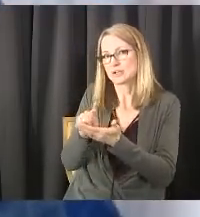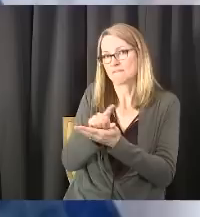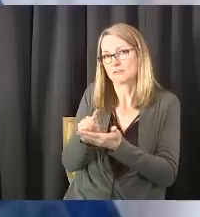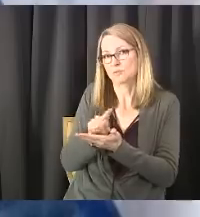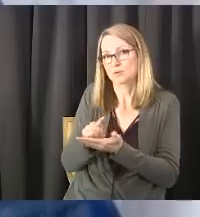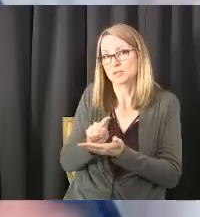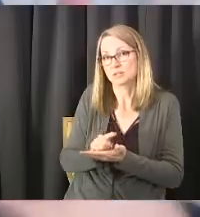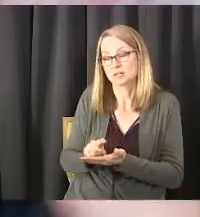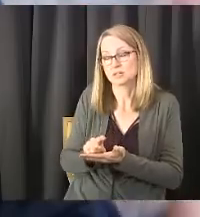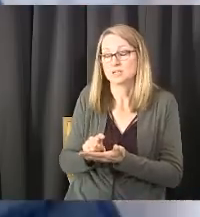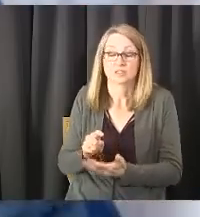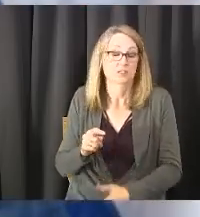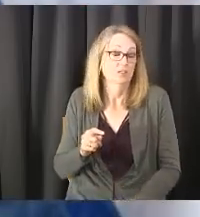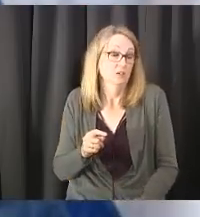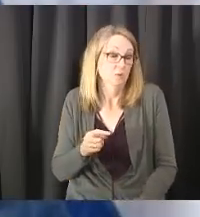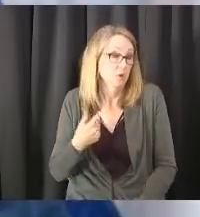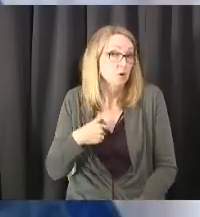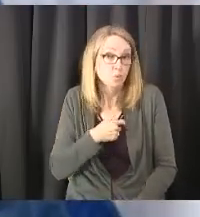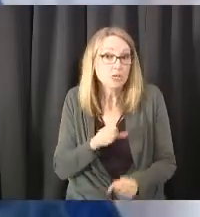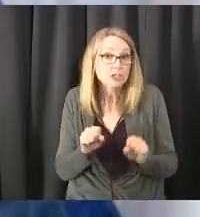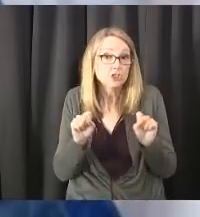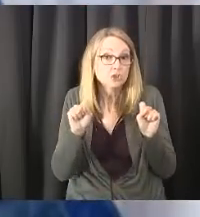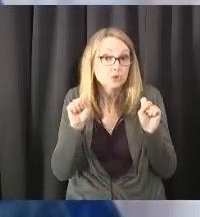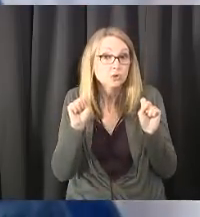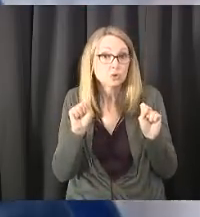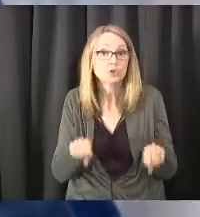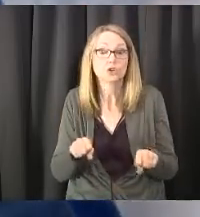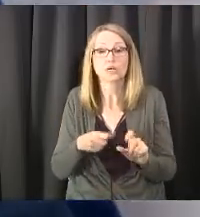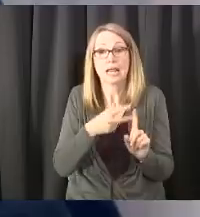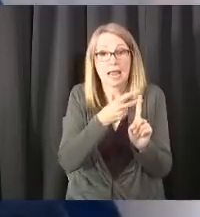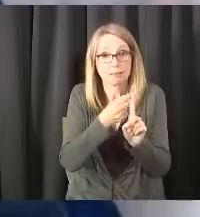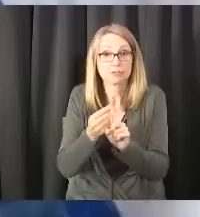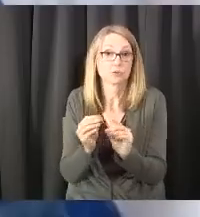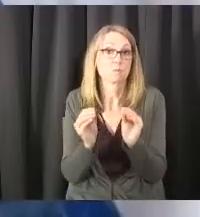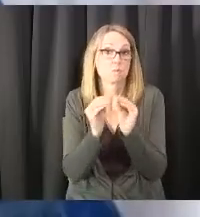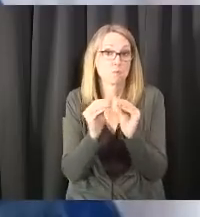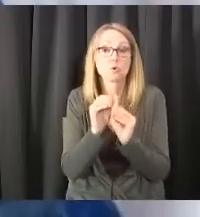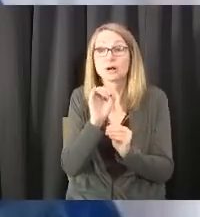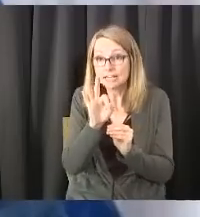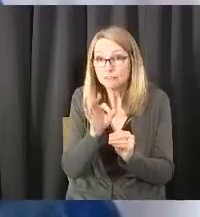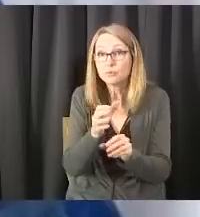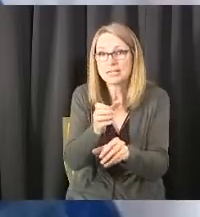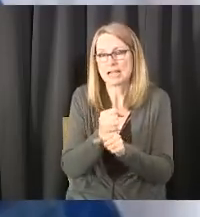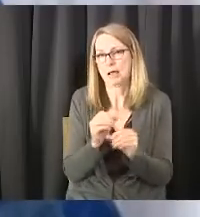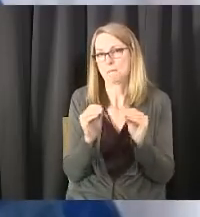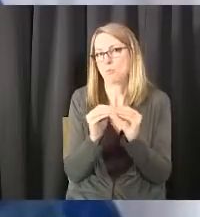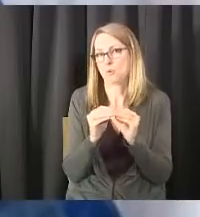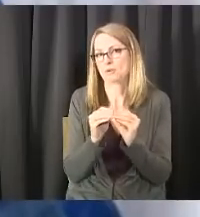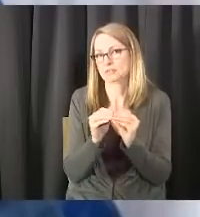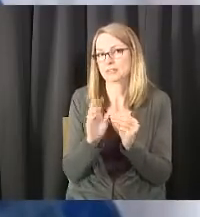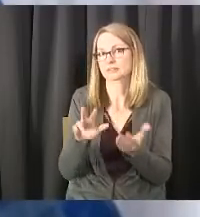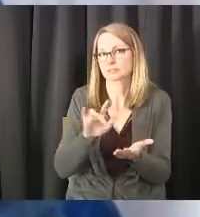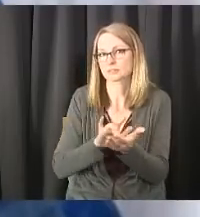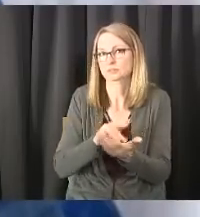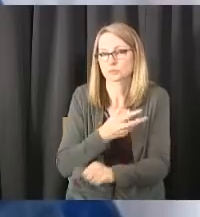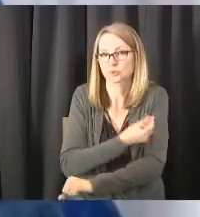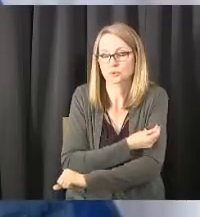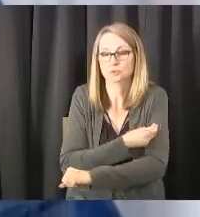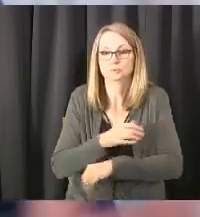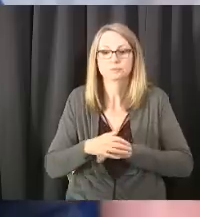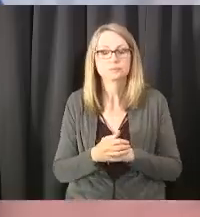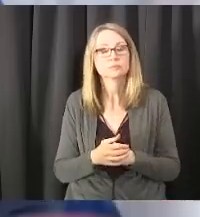we could administer more if we had more. We remain hopeful that the new administration will be sending more doses to the state to